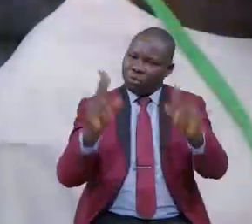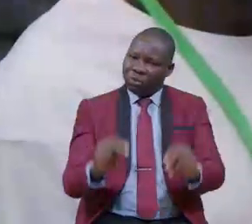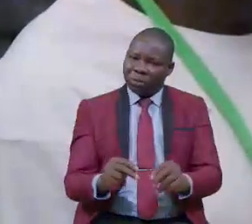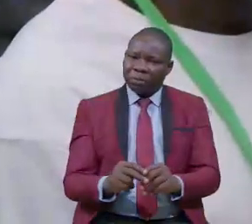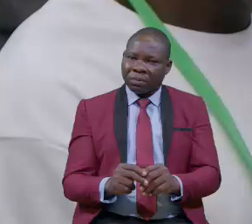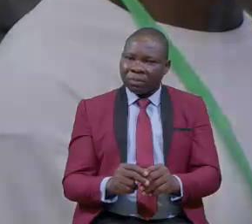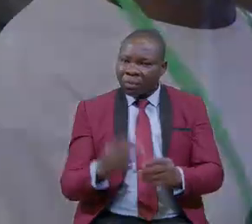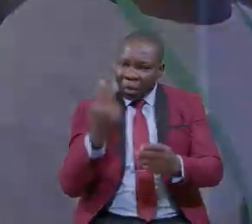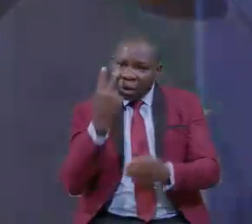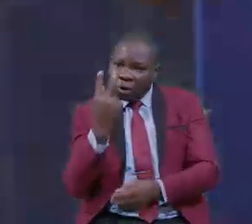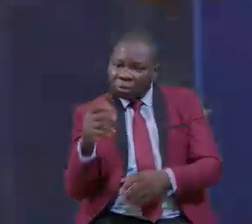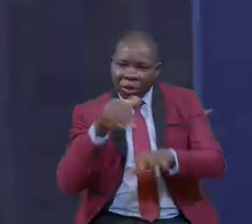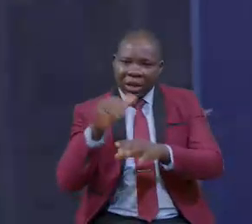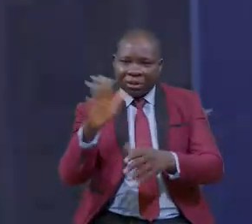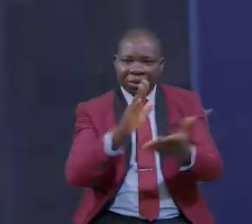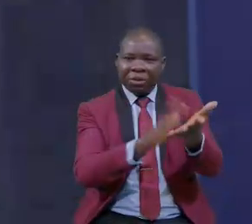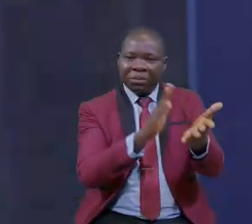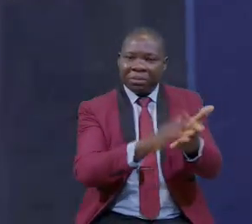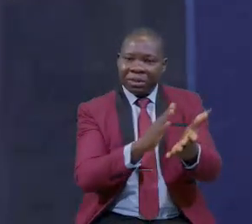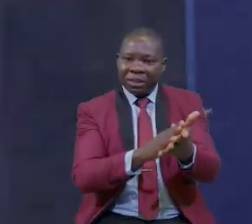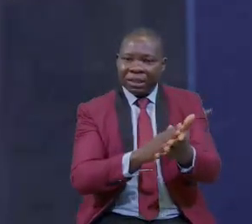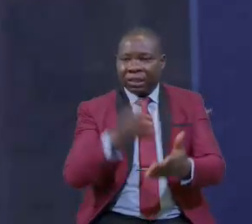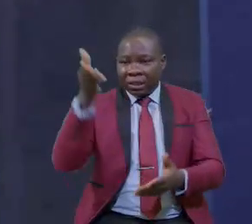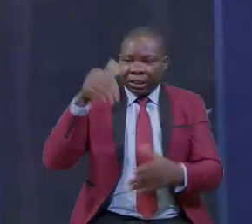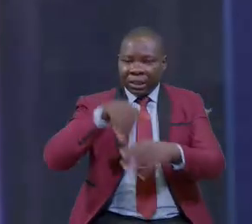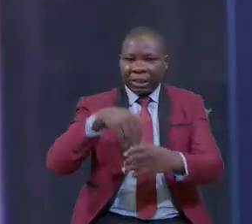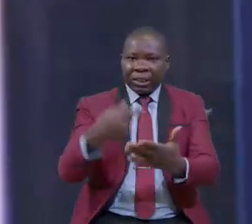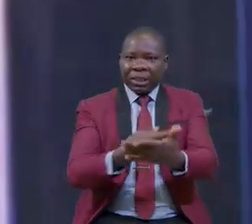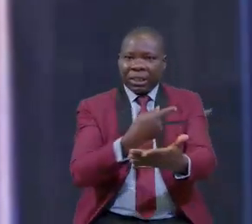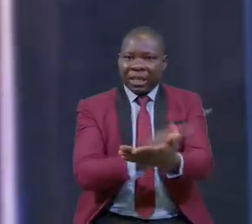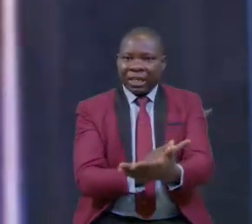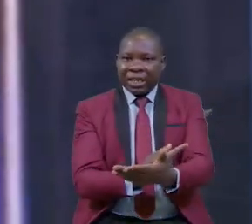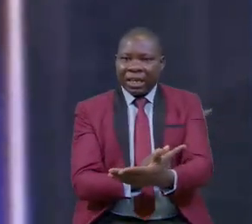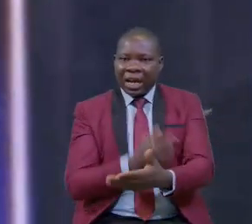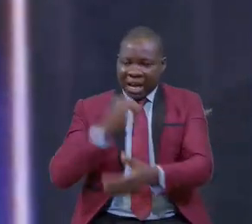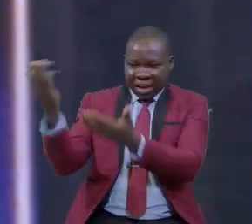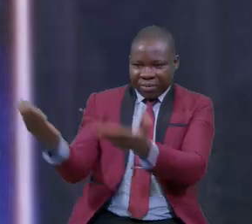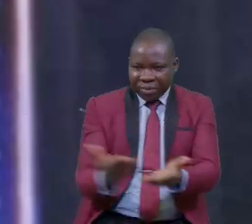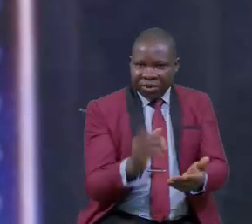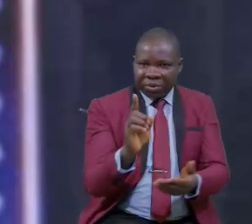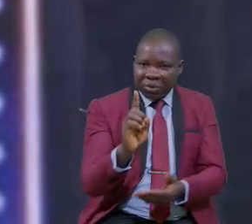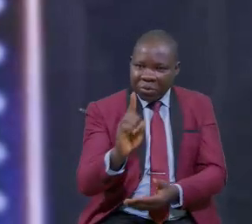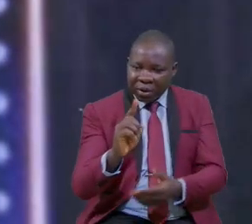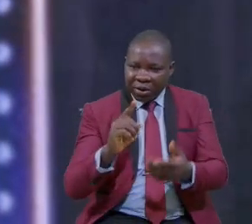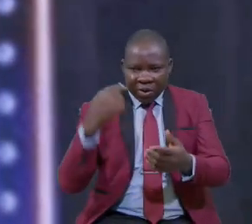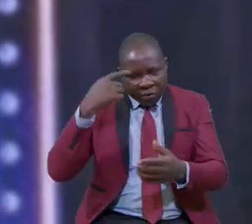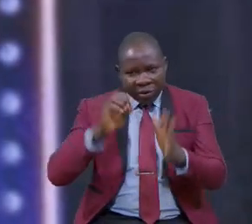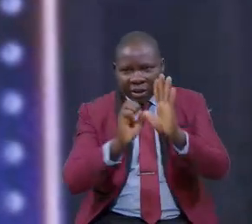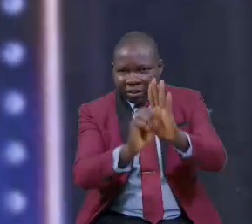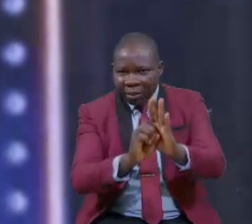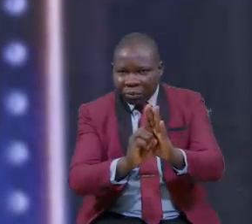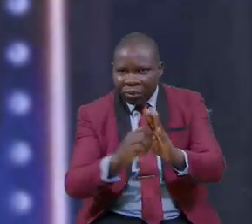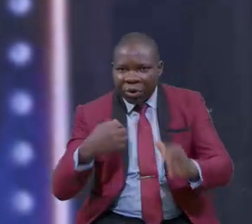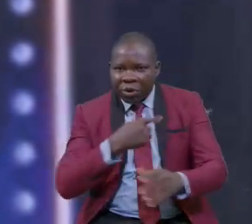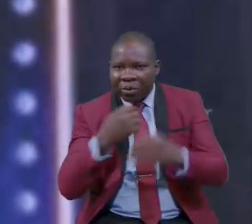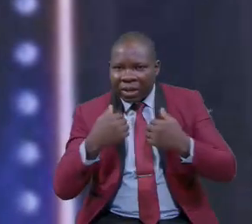at. You know, this current seat here. We have, it's 200 denomination. We have